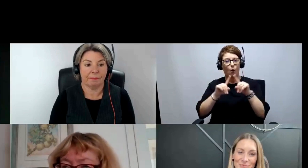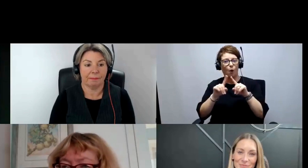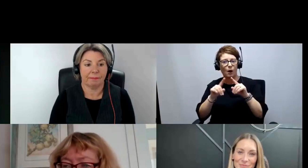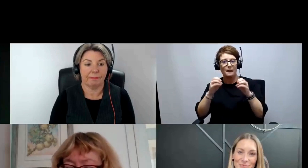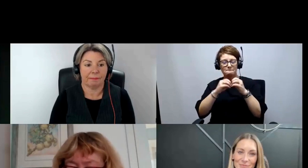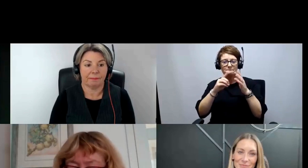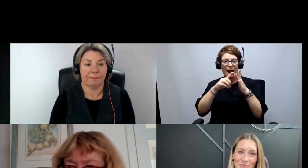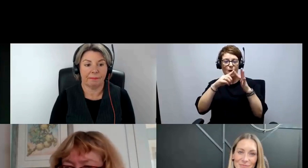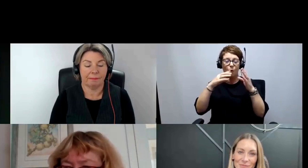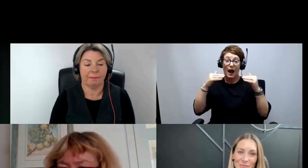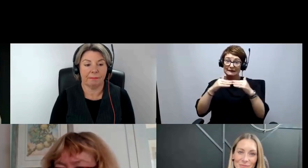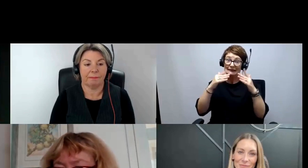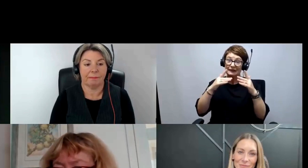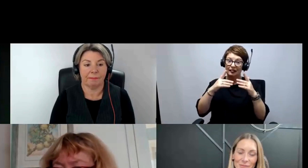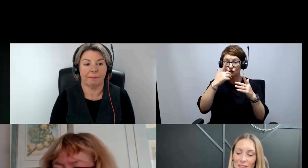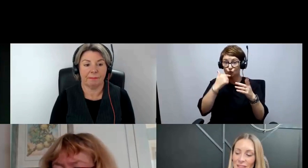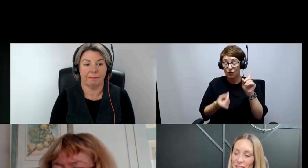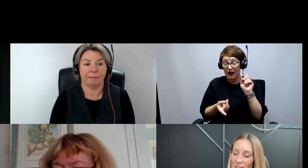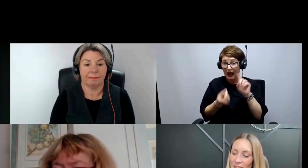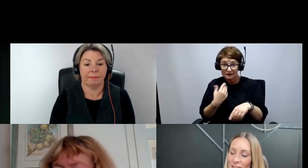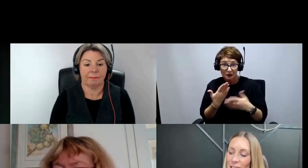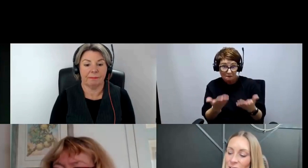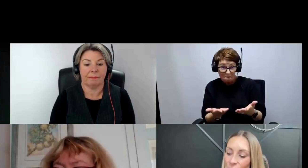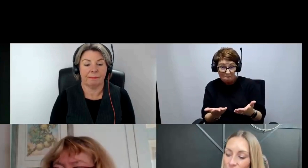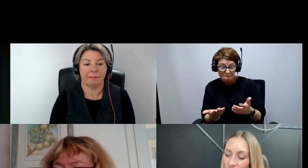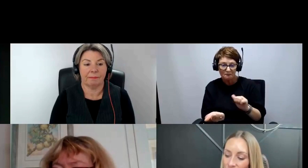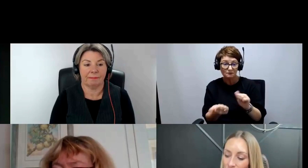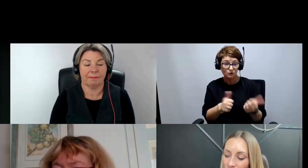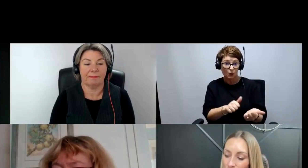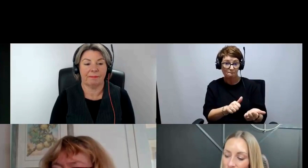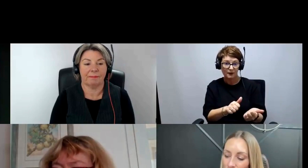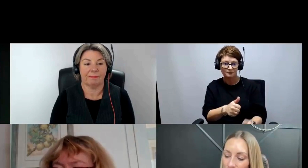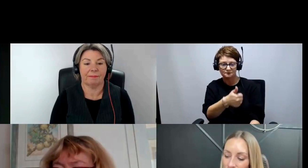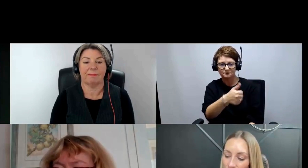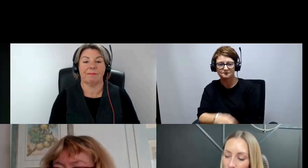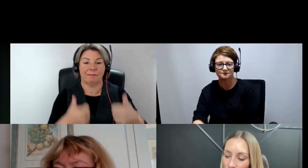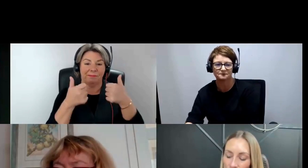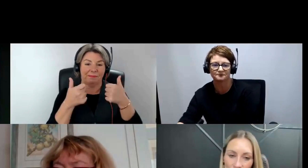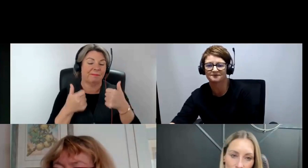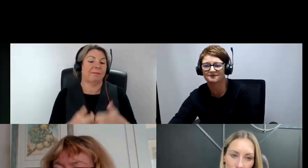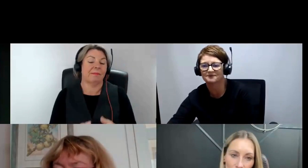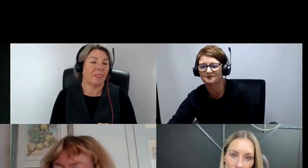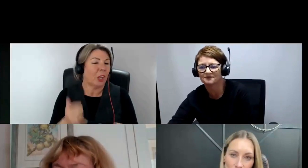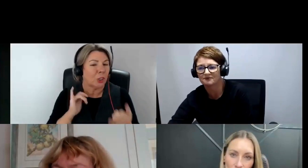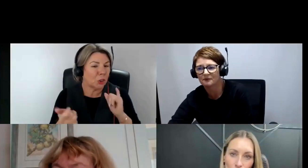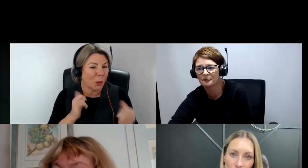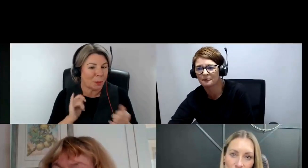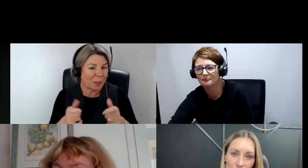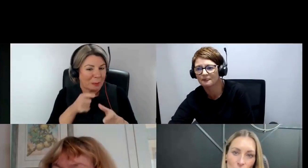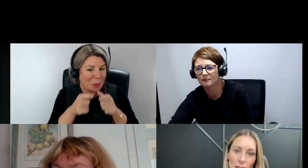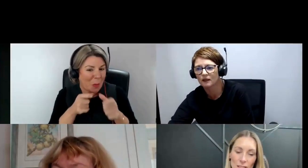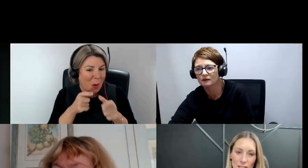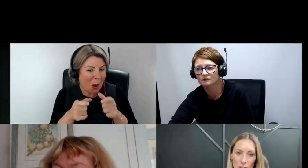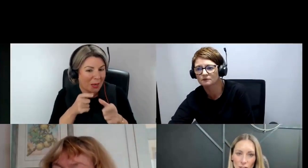there's anything in those areas you would want to comment on. Yeah, so sometimes the terminology gets a bit confusing. So